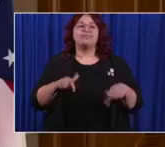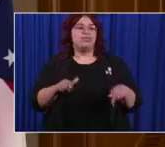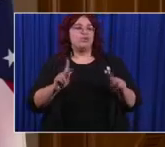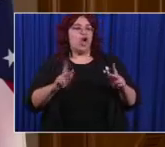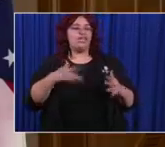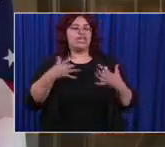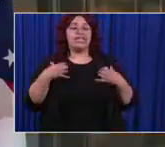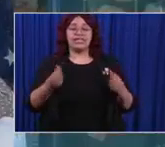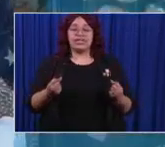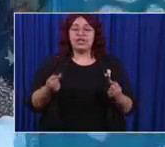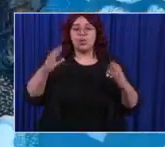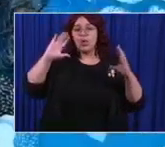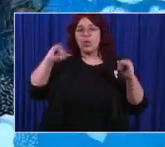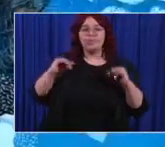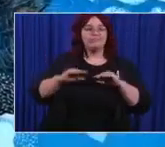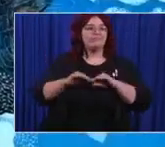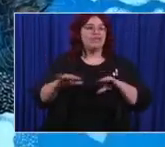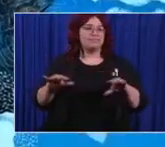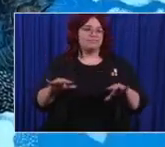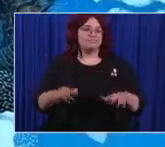look.